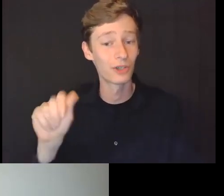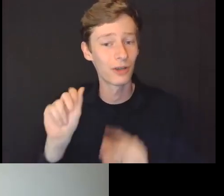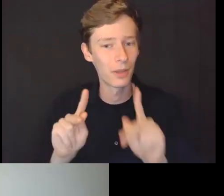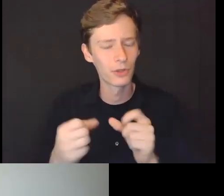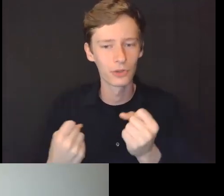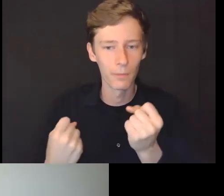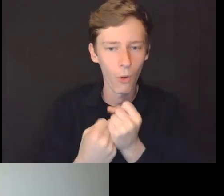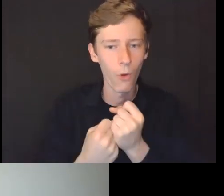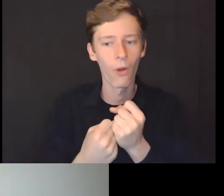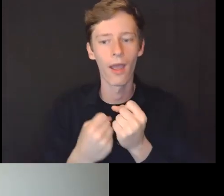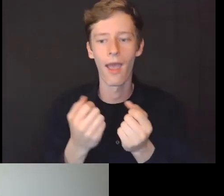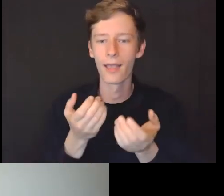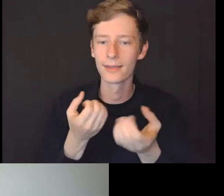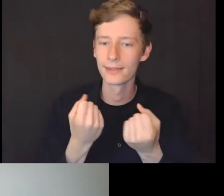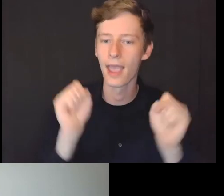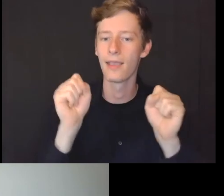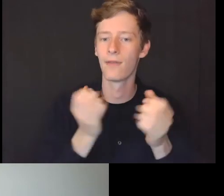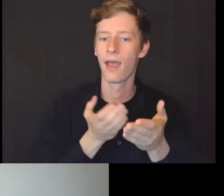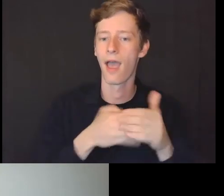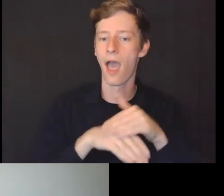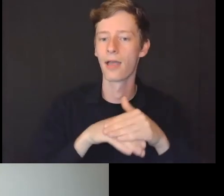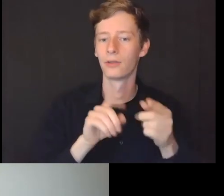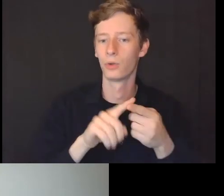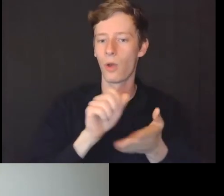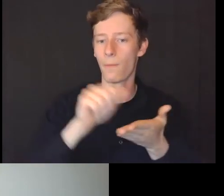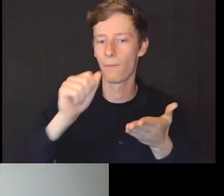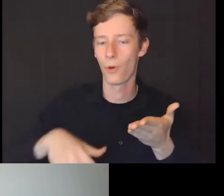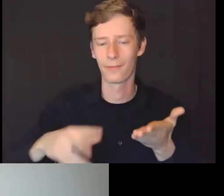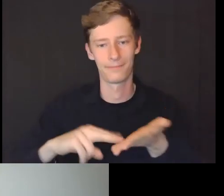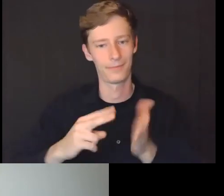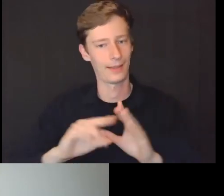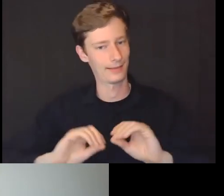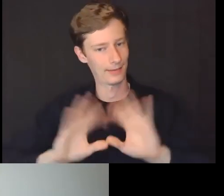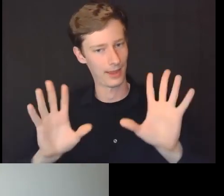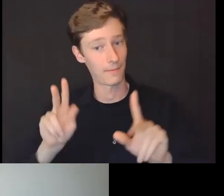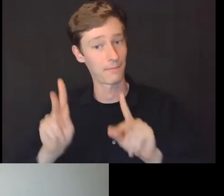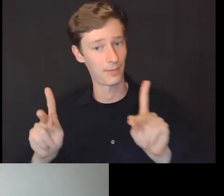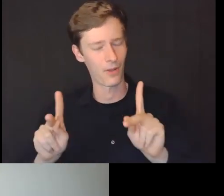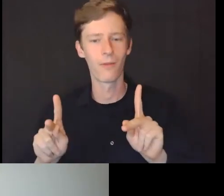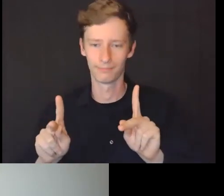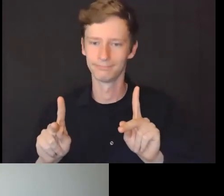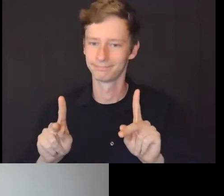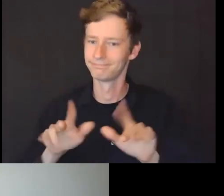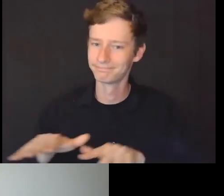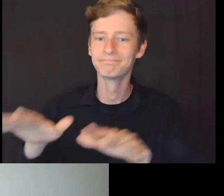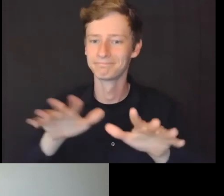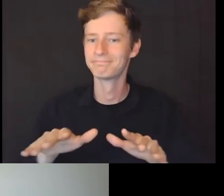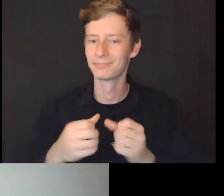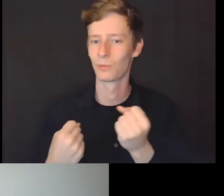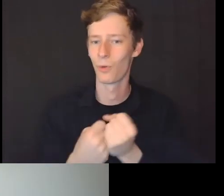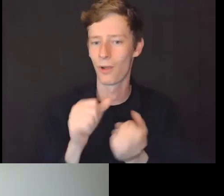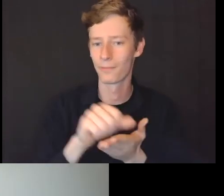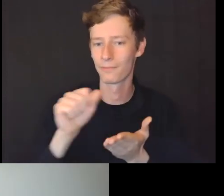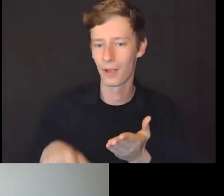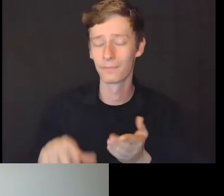our voices together. So there's no question where folks stand, and that Governor Youngkin and the folks who are against us